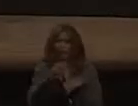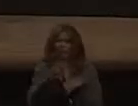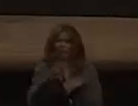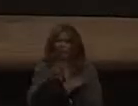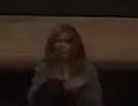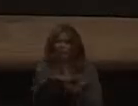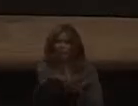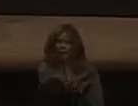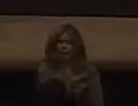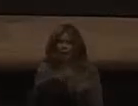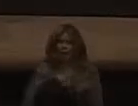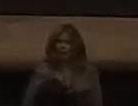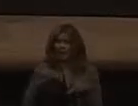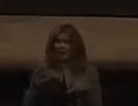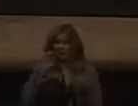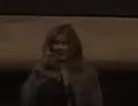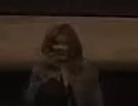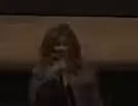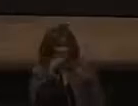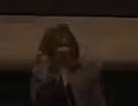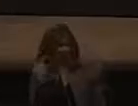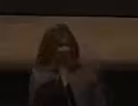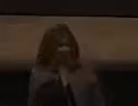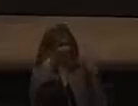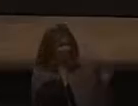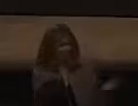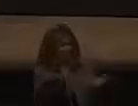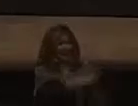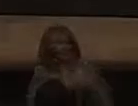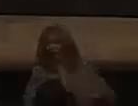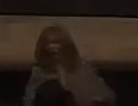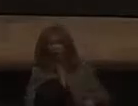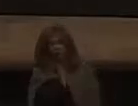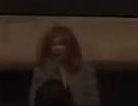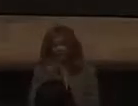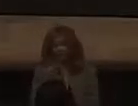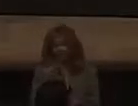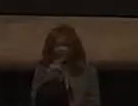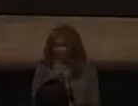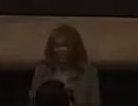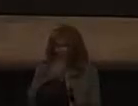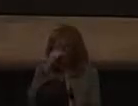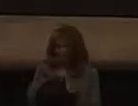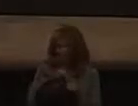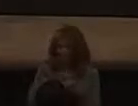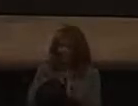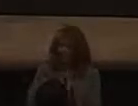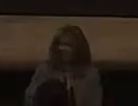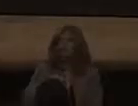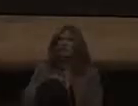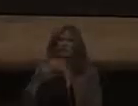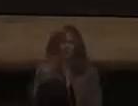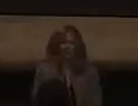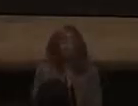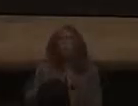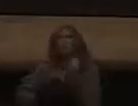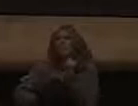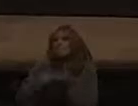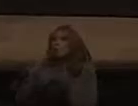fact, most of us who I guess you would consider able-bodied know people that